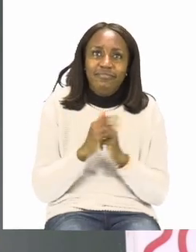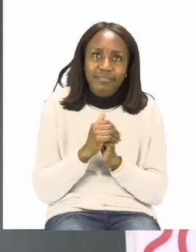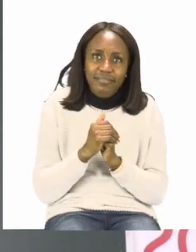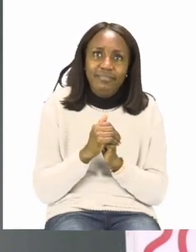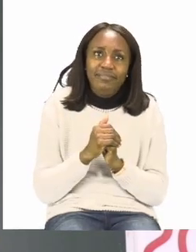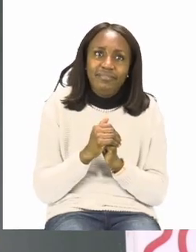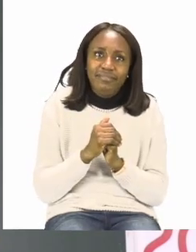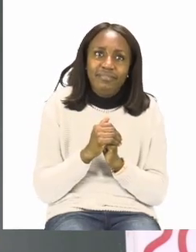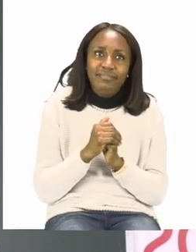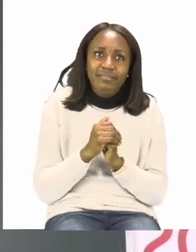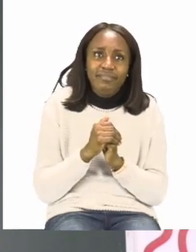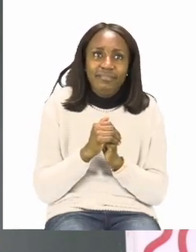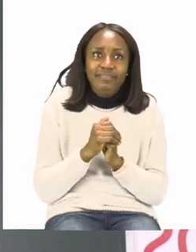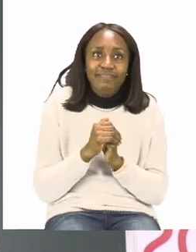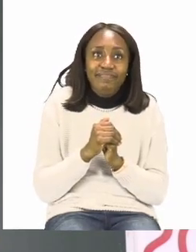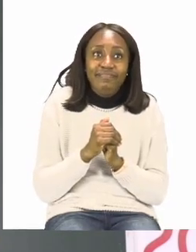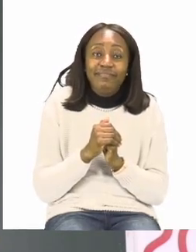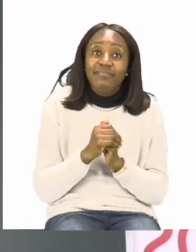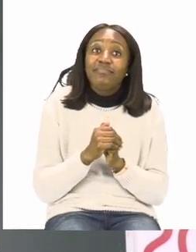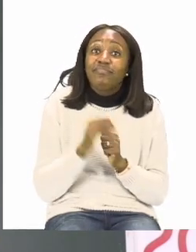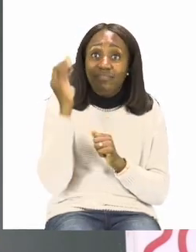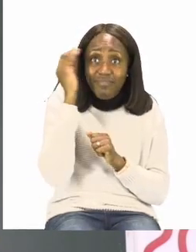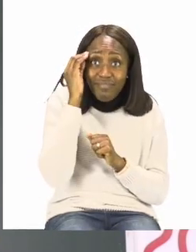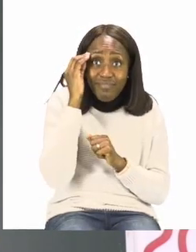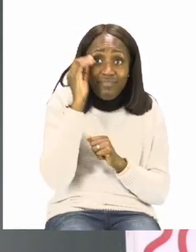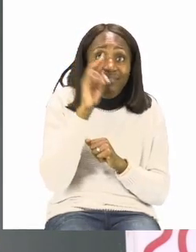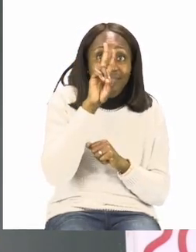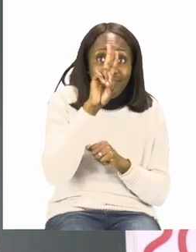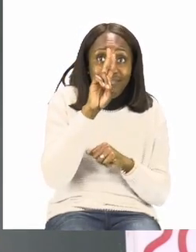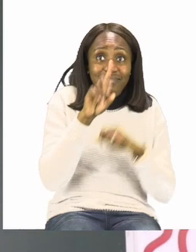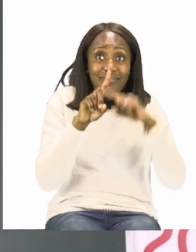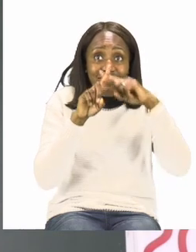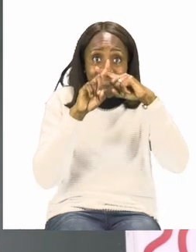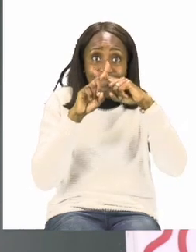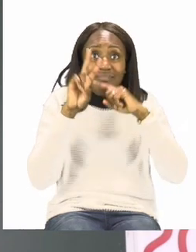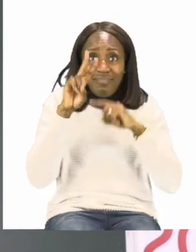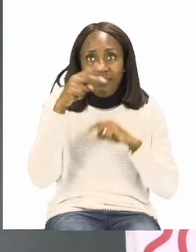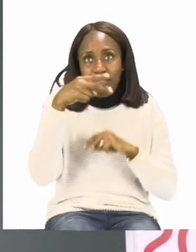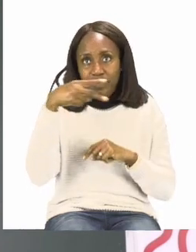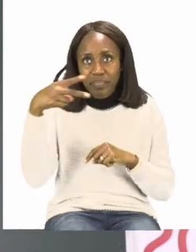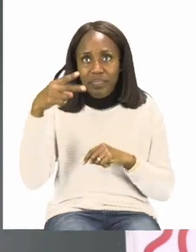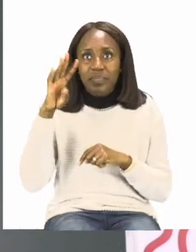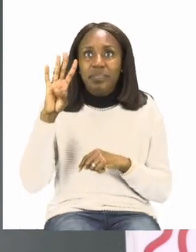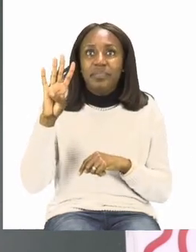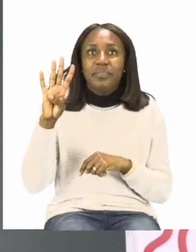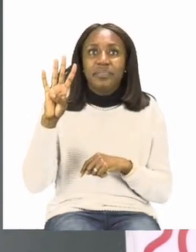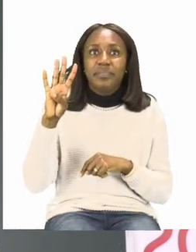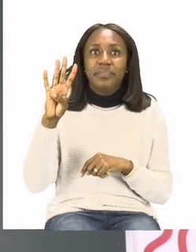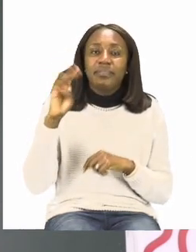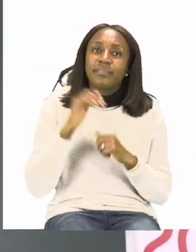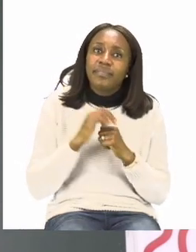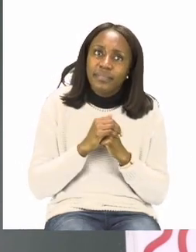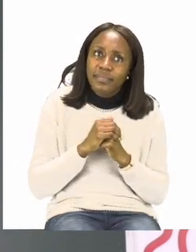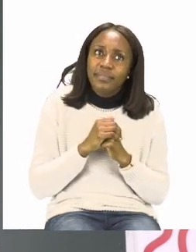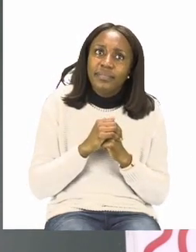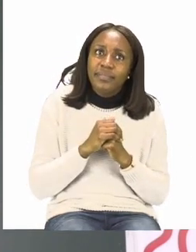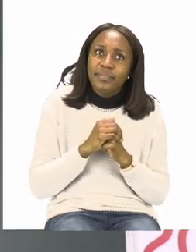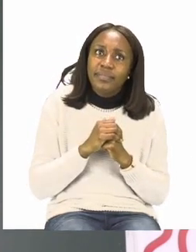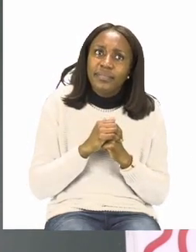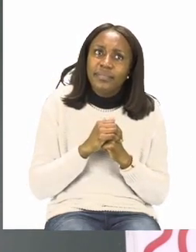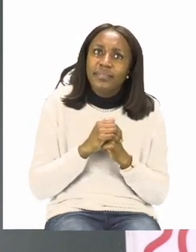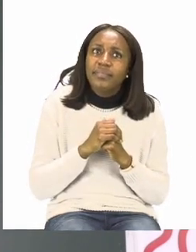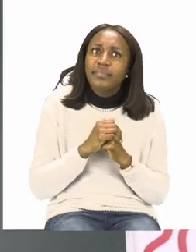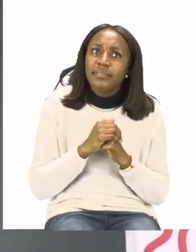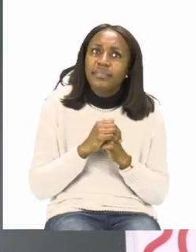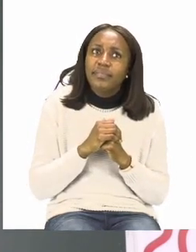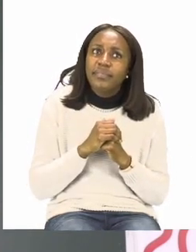We already know that 2 times 2 equals 4. And then, how do we